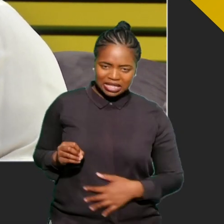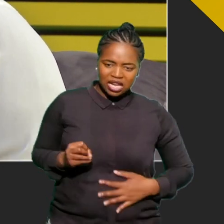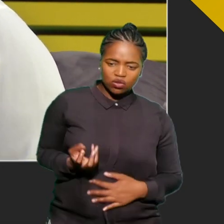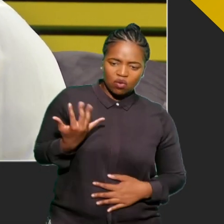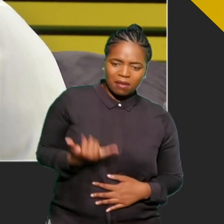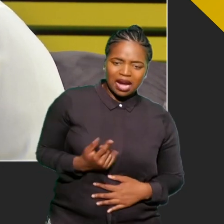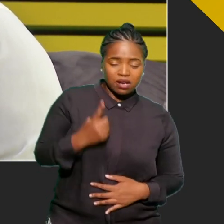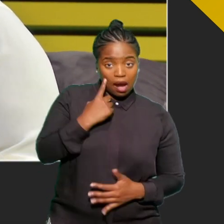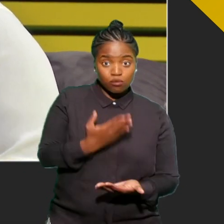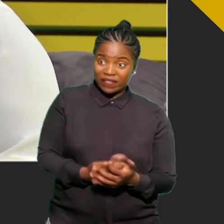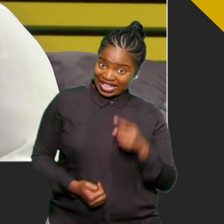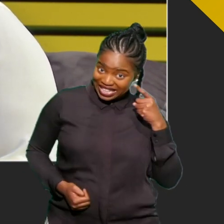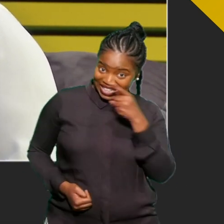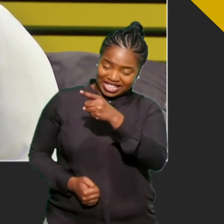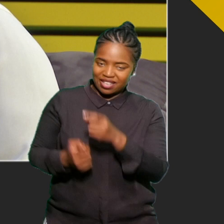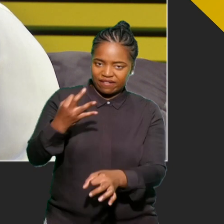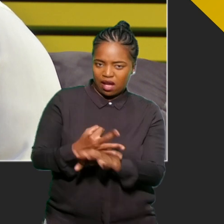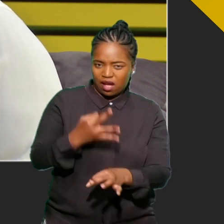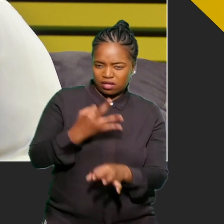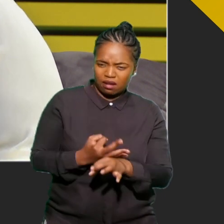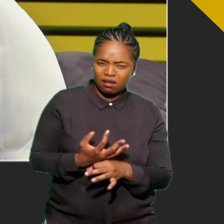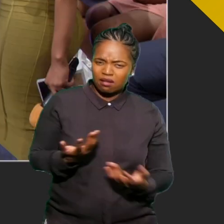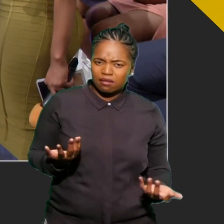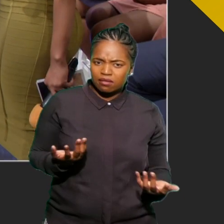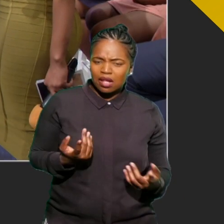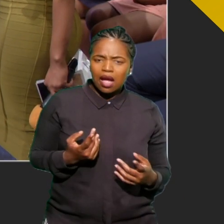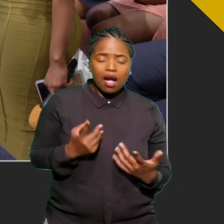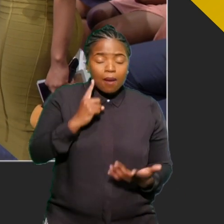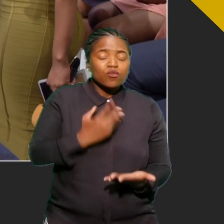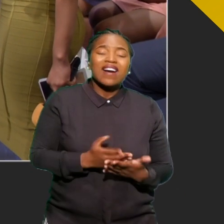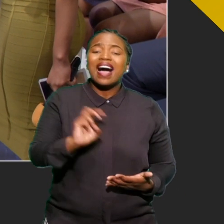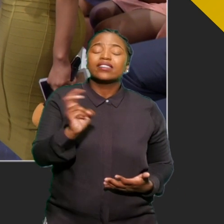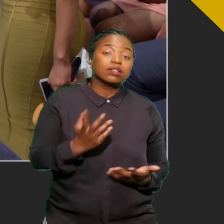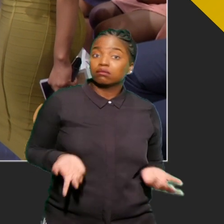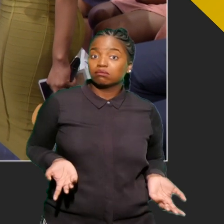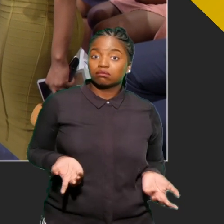and prove that he is the father. And most of the time, there's no proof.